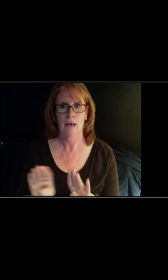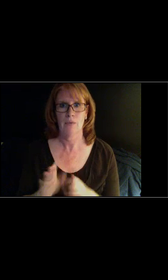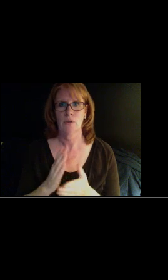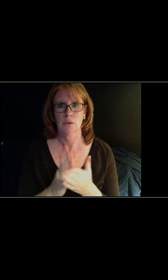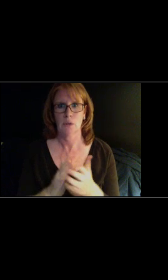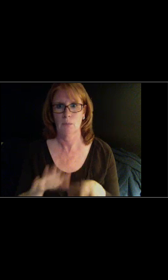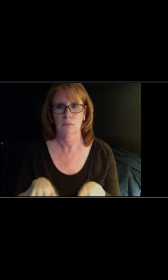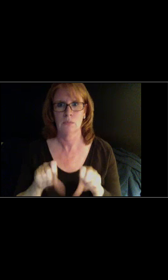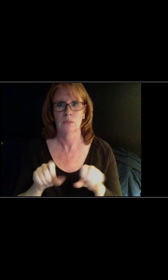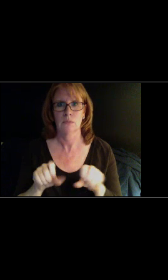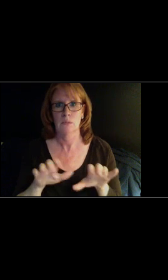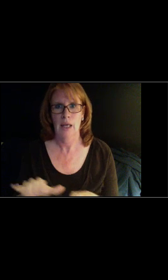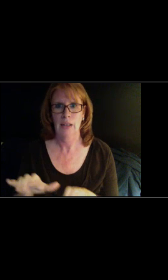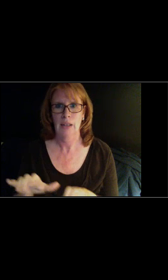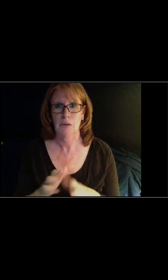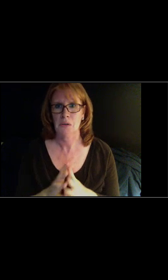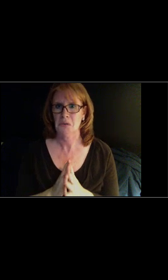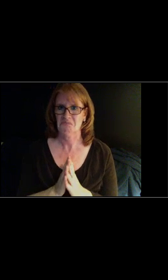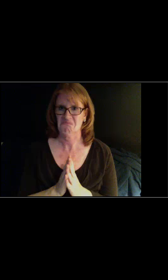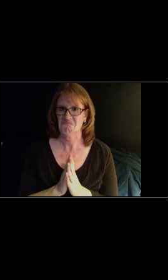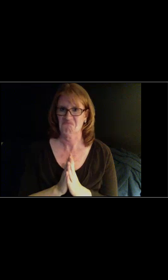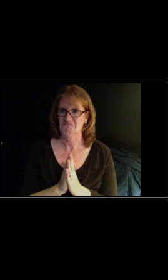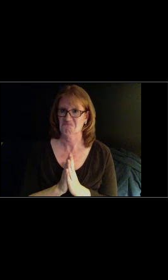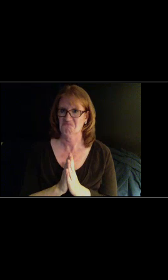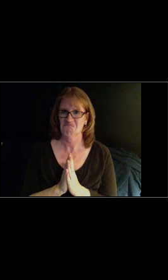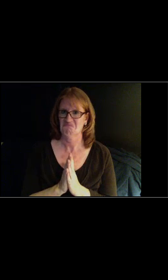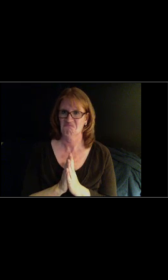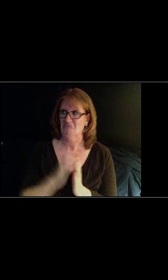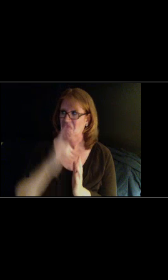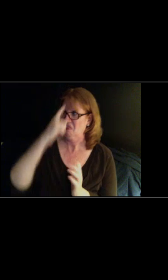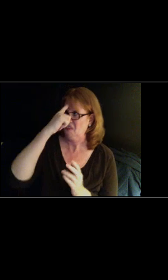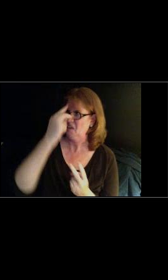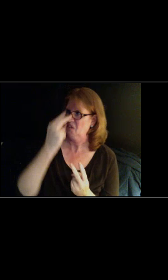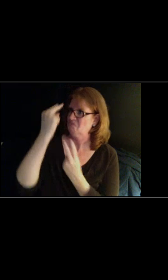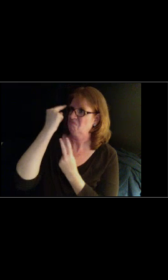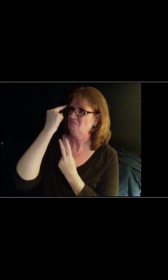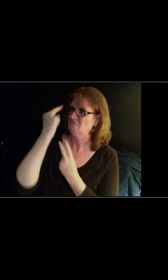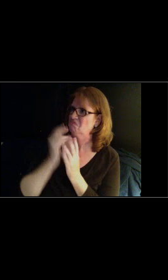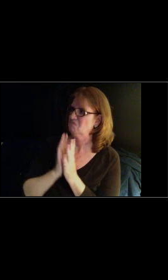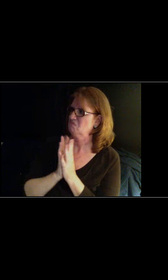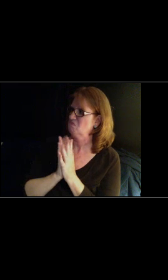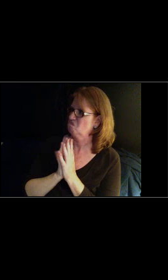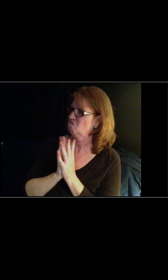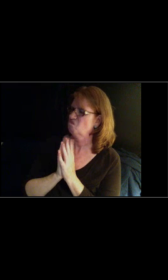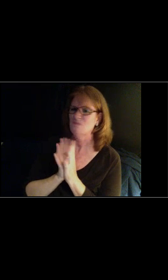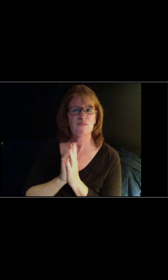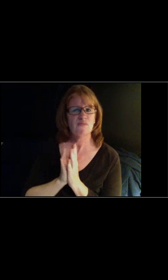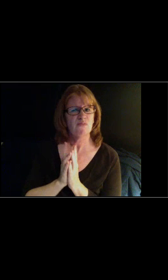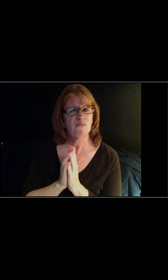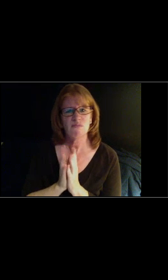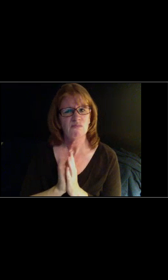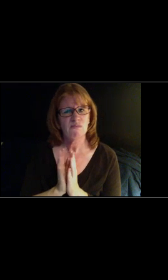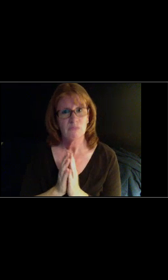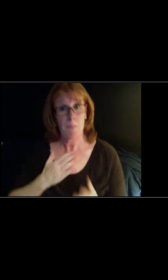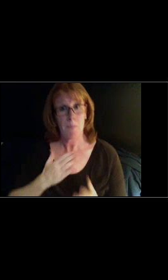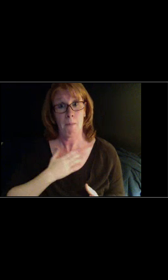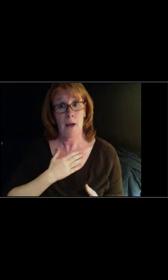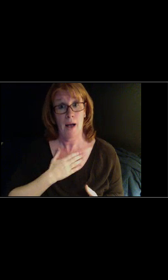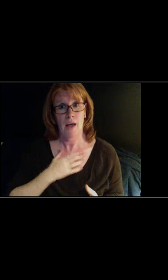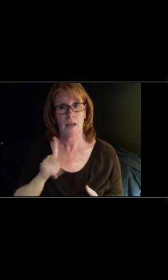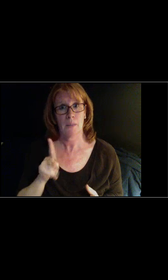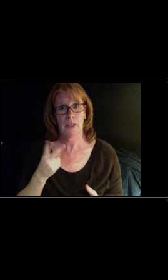Often we hear interpreters say, it is my role to do such and such behavior, such and such